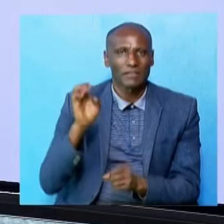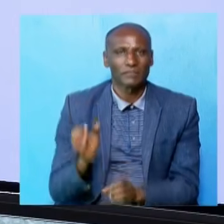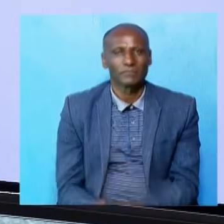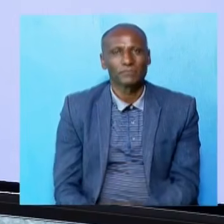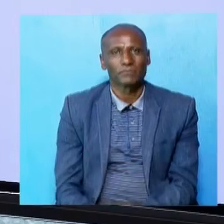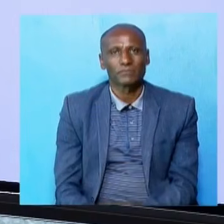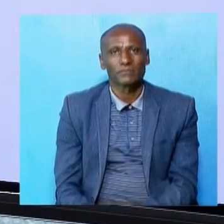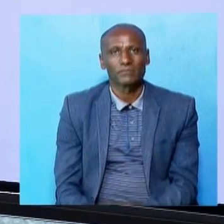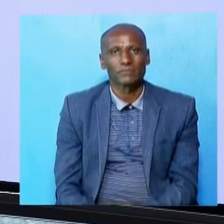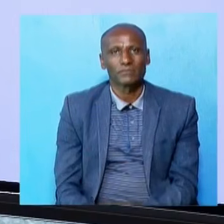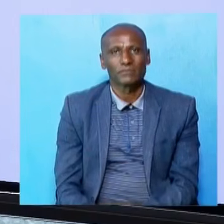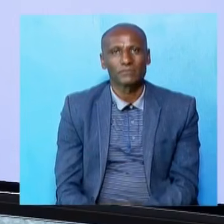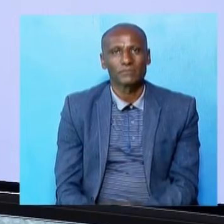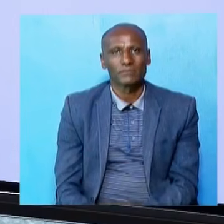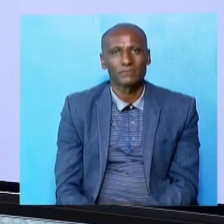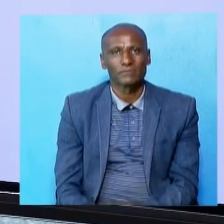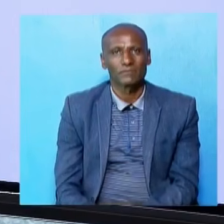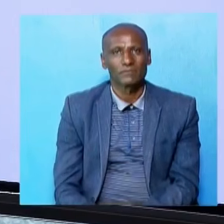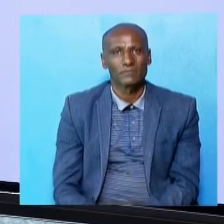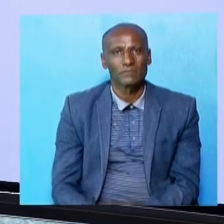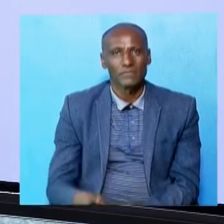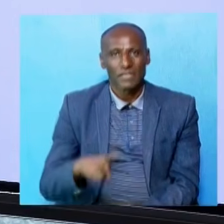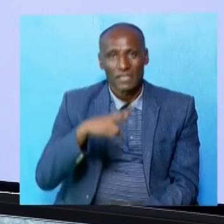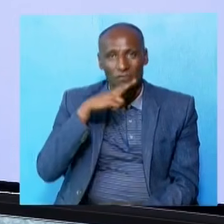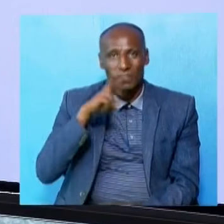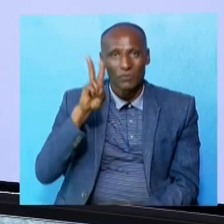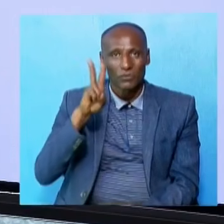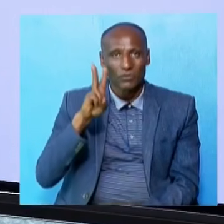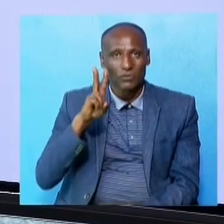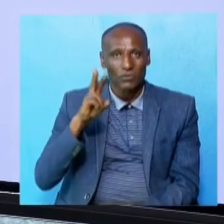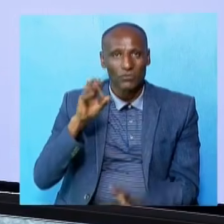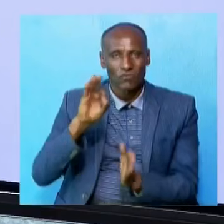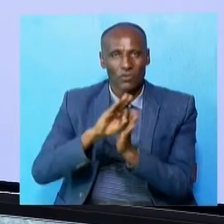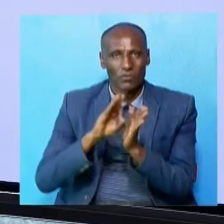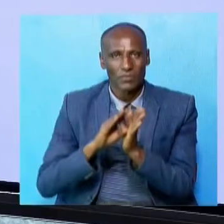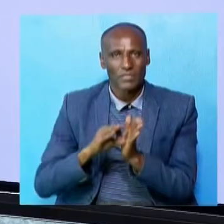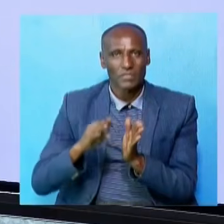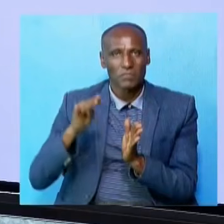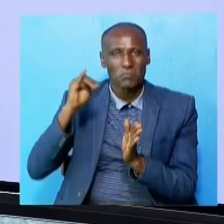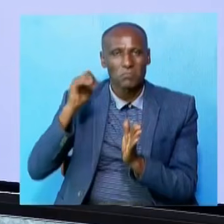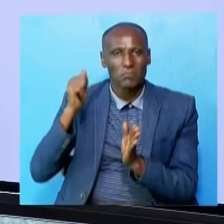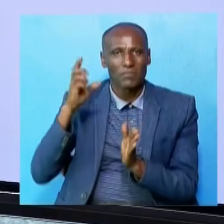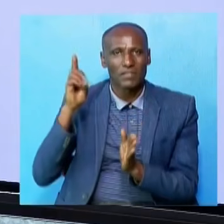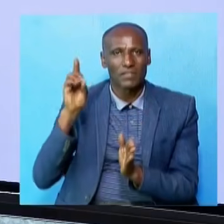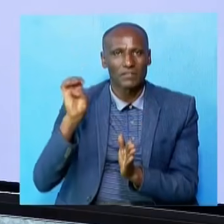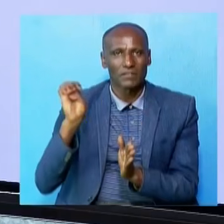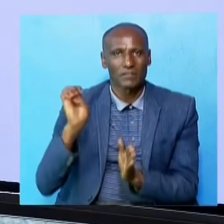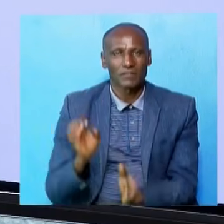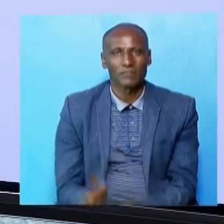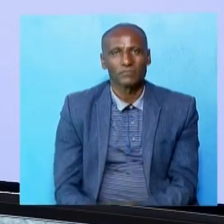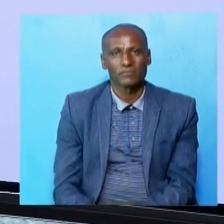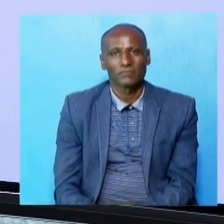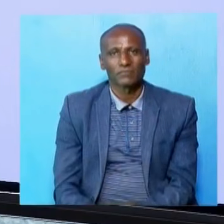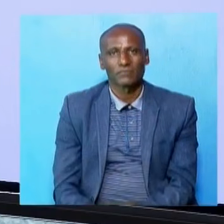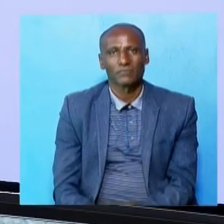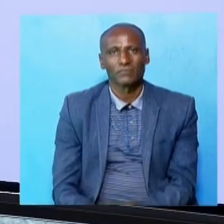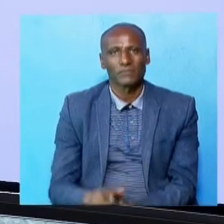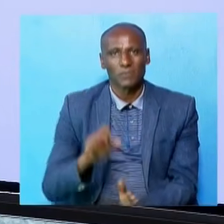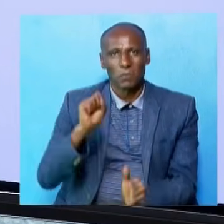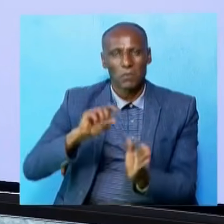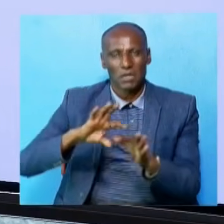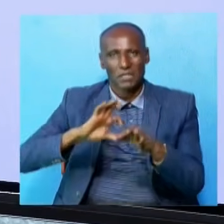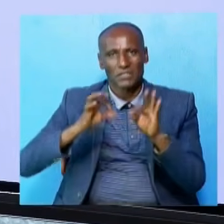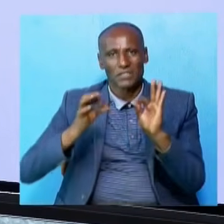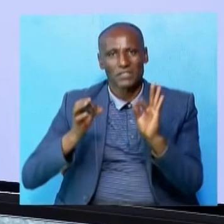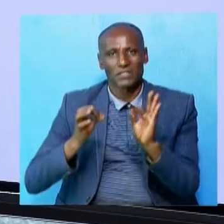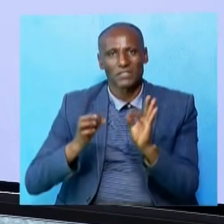Make. You said the verb to form of make is made, right? So, let's make one sentence